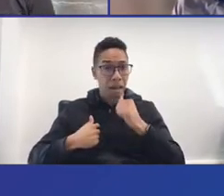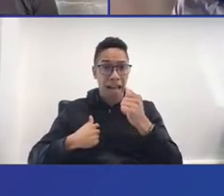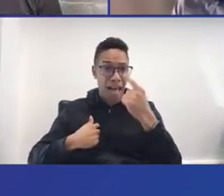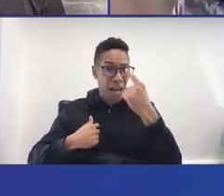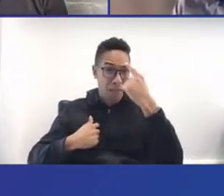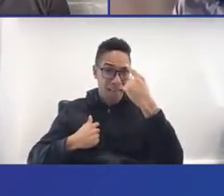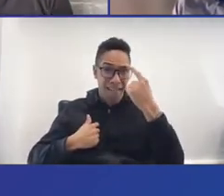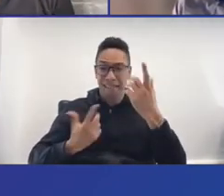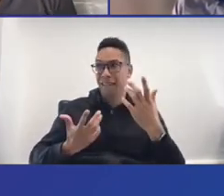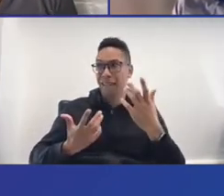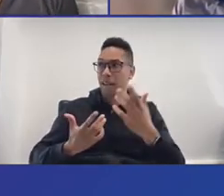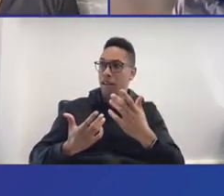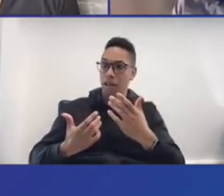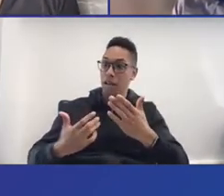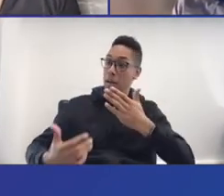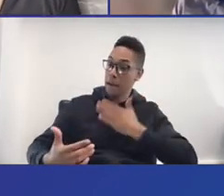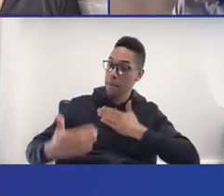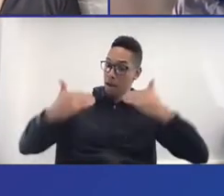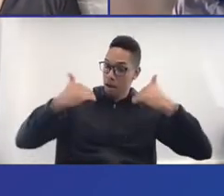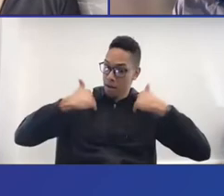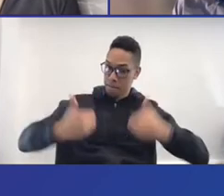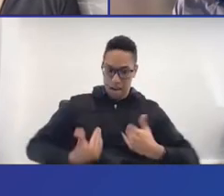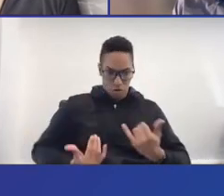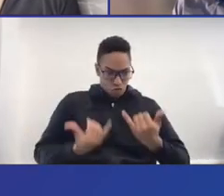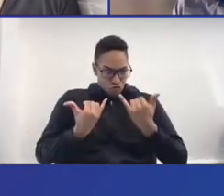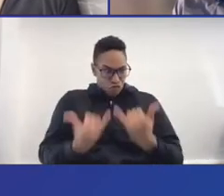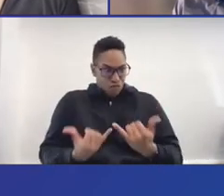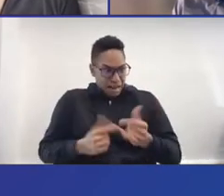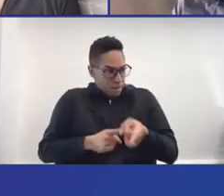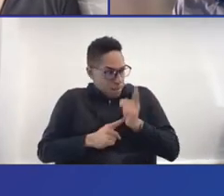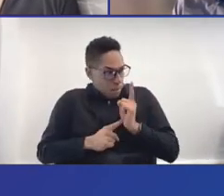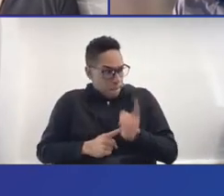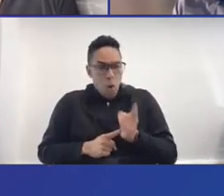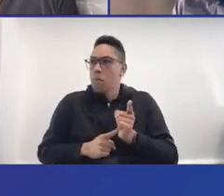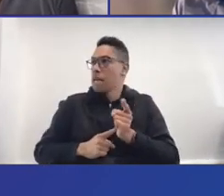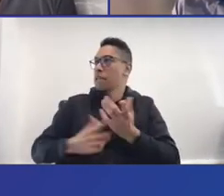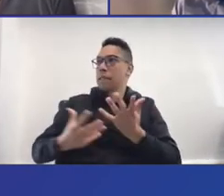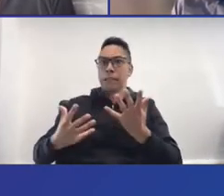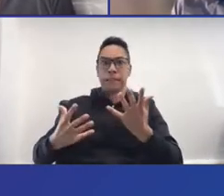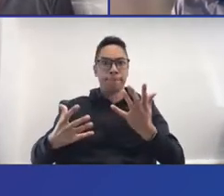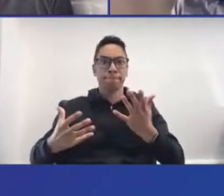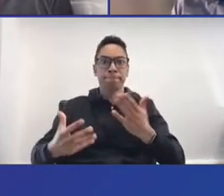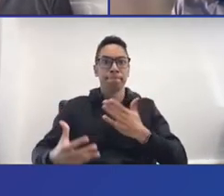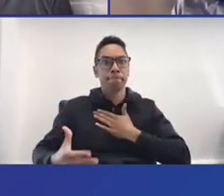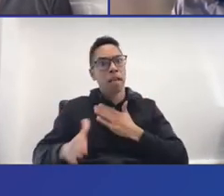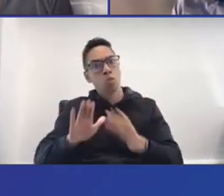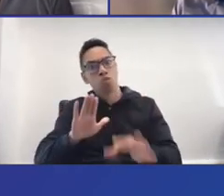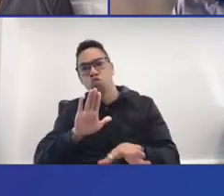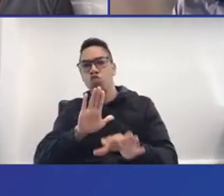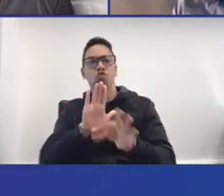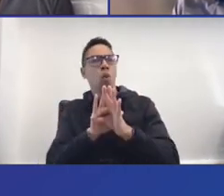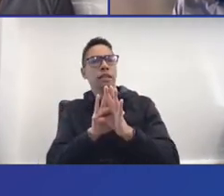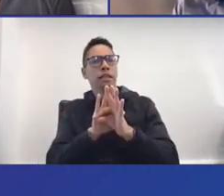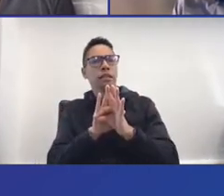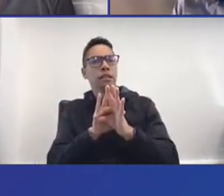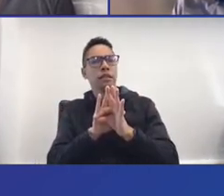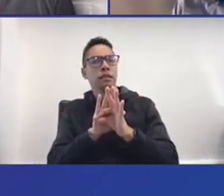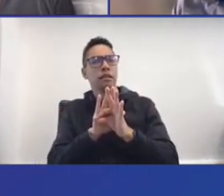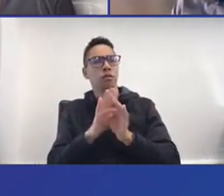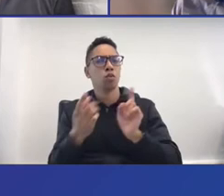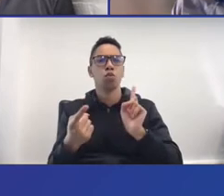way that I am in this body right now, in the choice that I've chosen